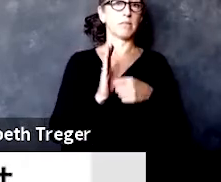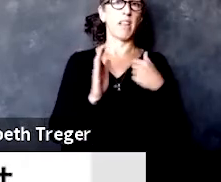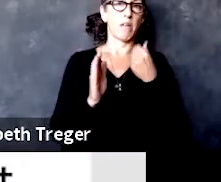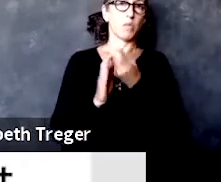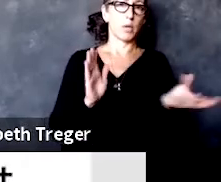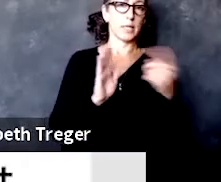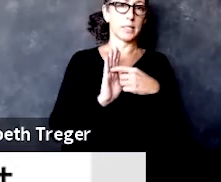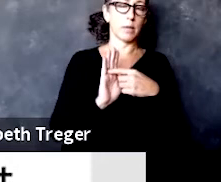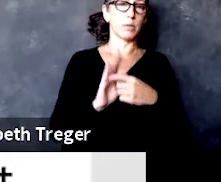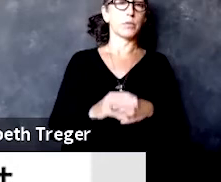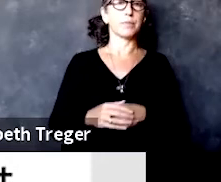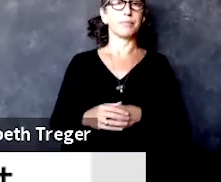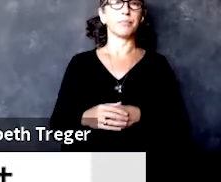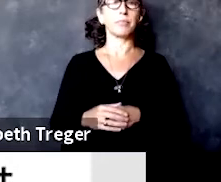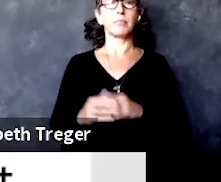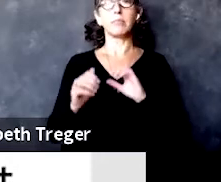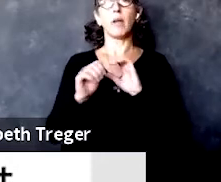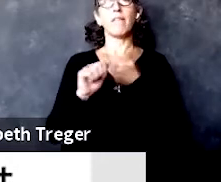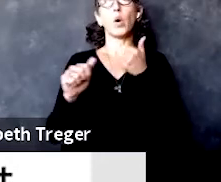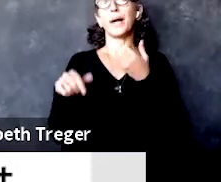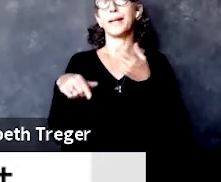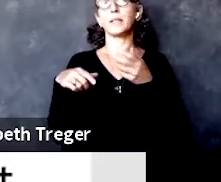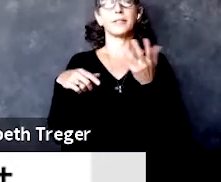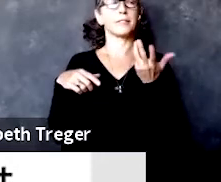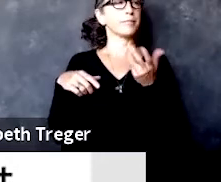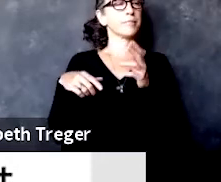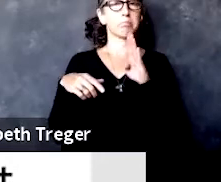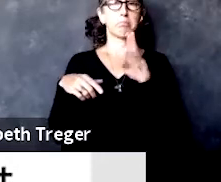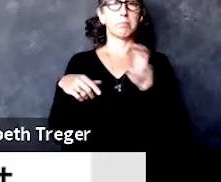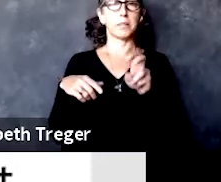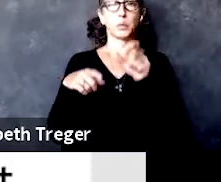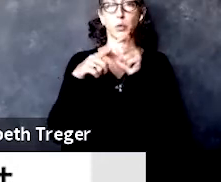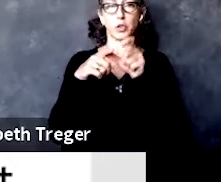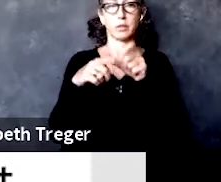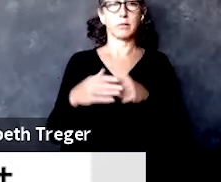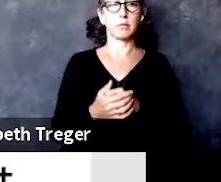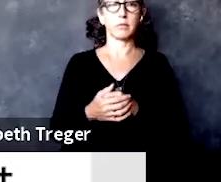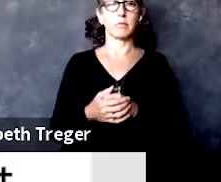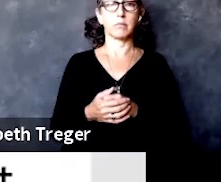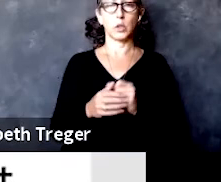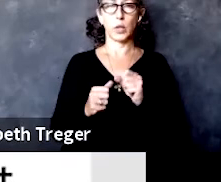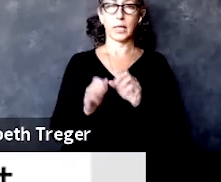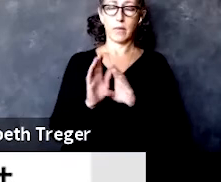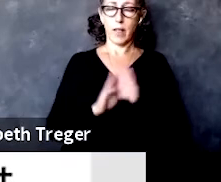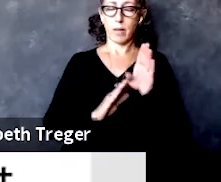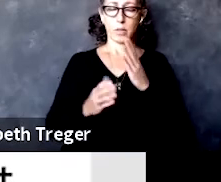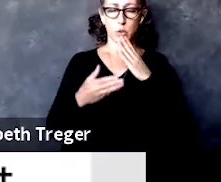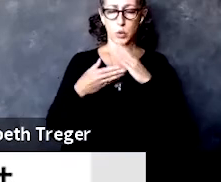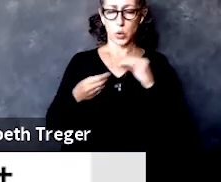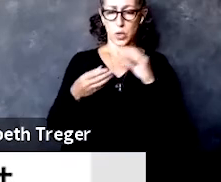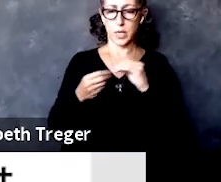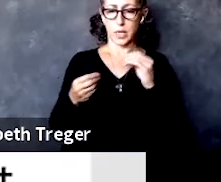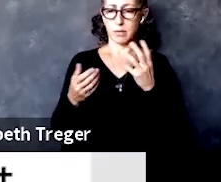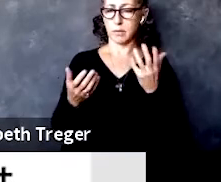of avoid jargon. If you can incorporate in a meaningful, genuine way with the students